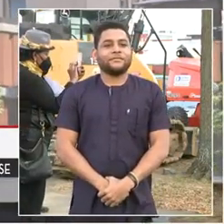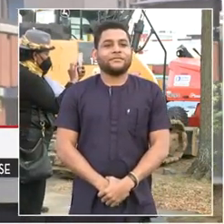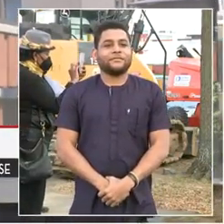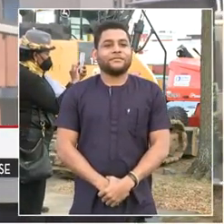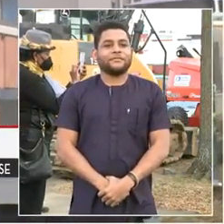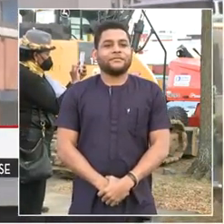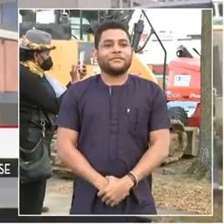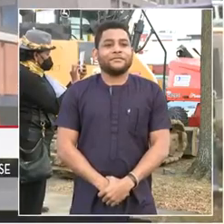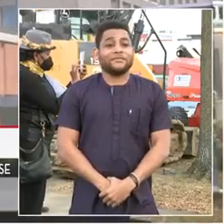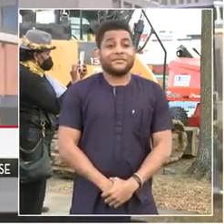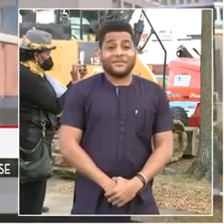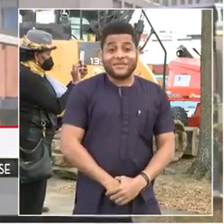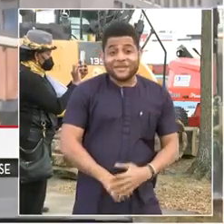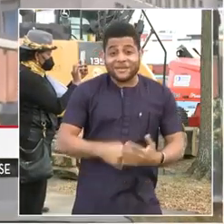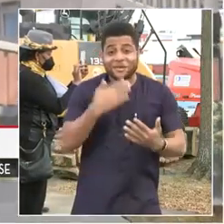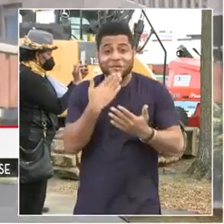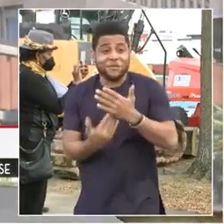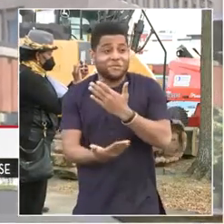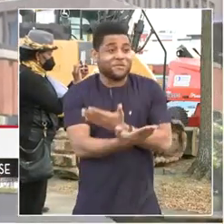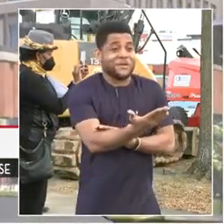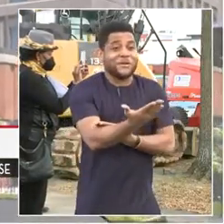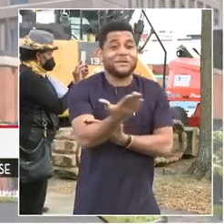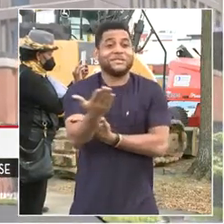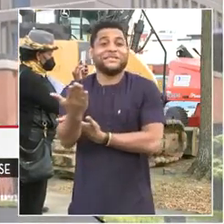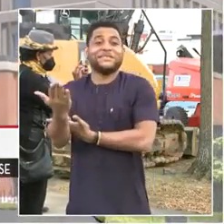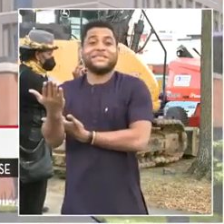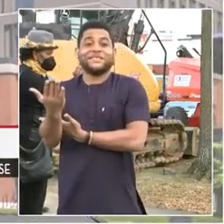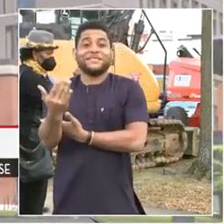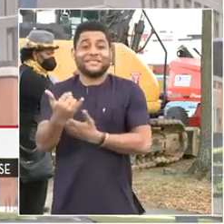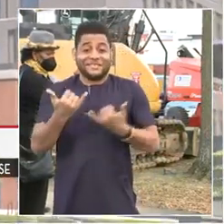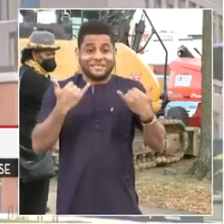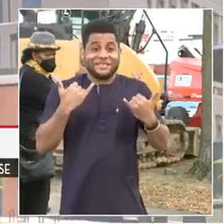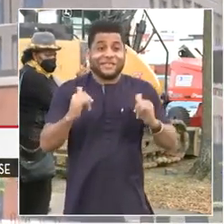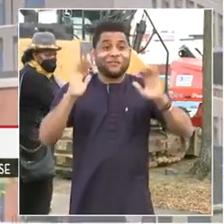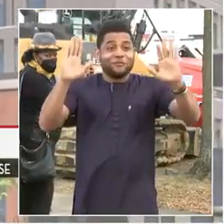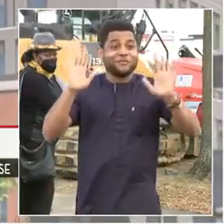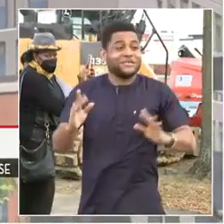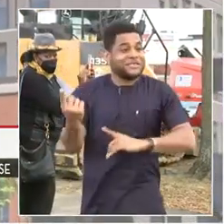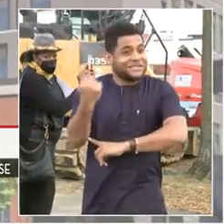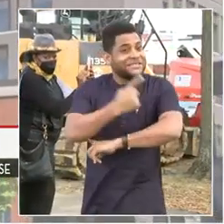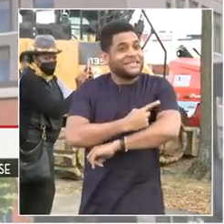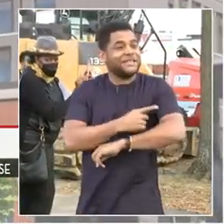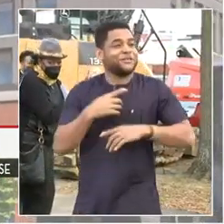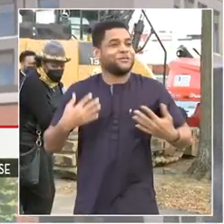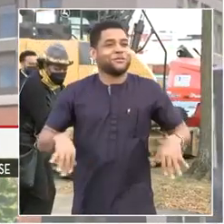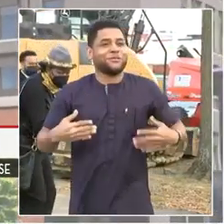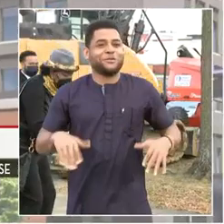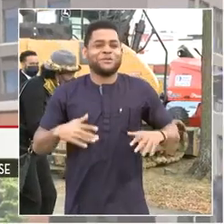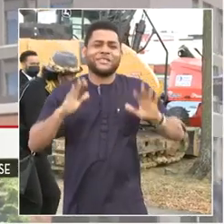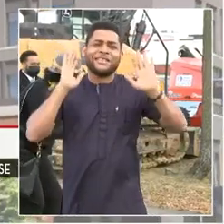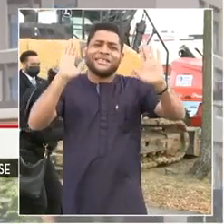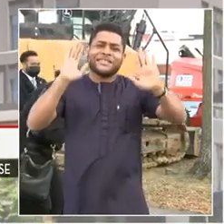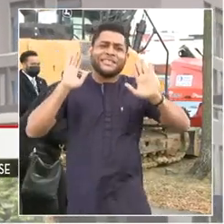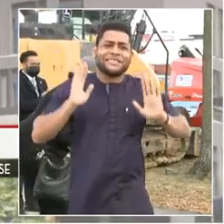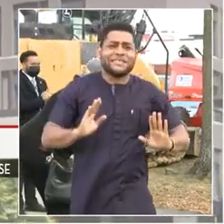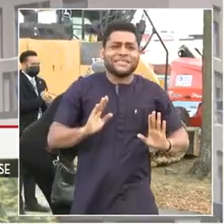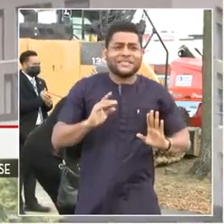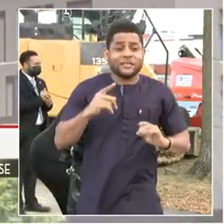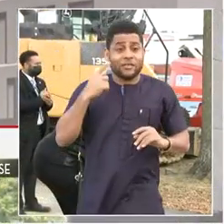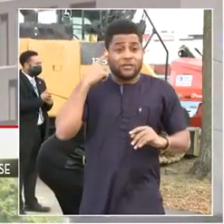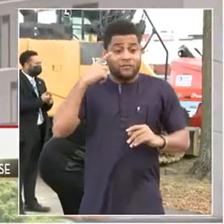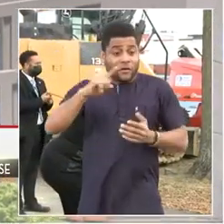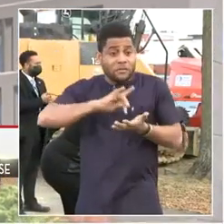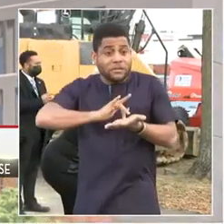Well, good morning, everybody. What a great day this is. A fantastic day for health care